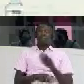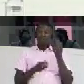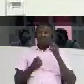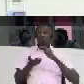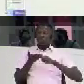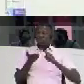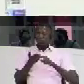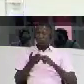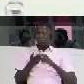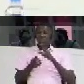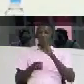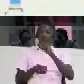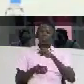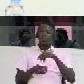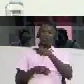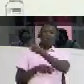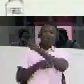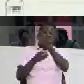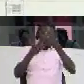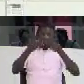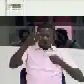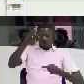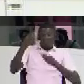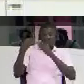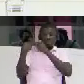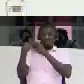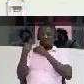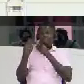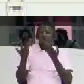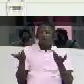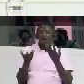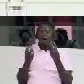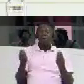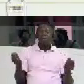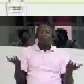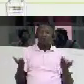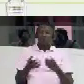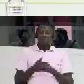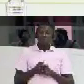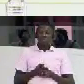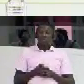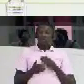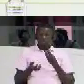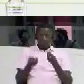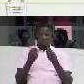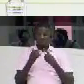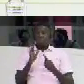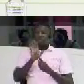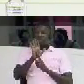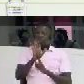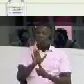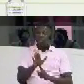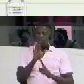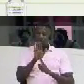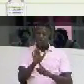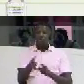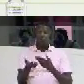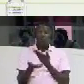those responsibilities? Waaw léegi naka nga daan defee liggéey yooyu noonu. Give us some examples. Jox ñu ci